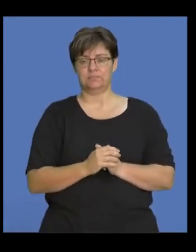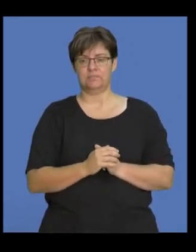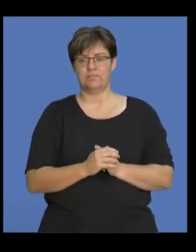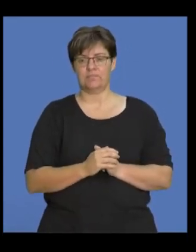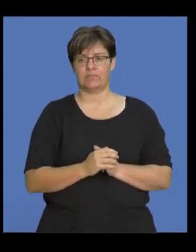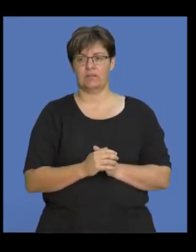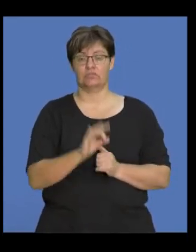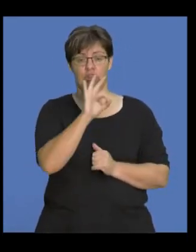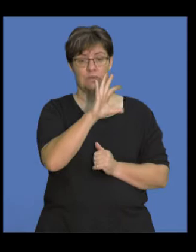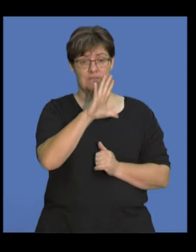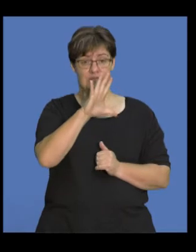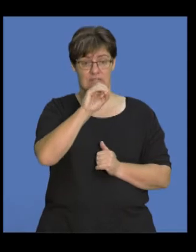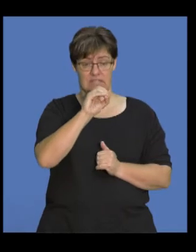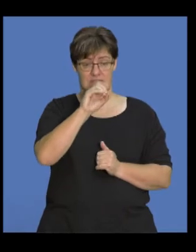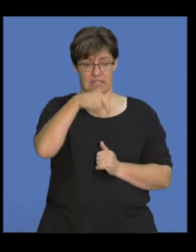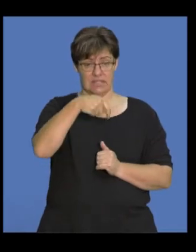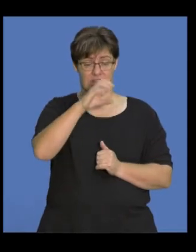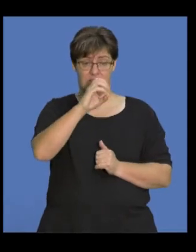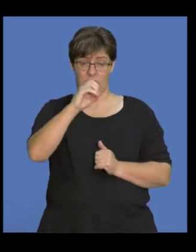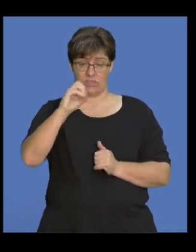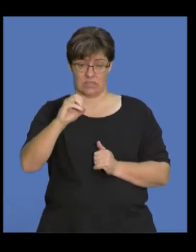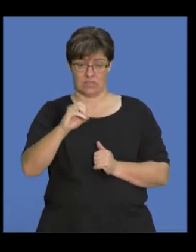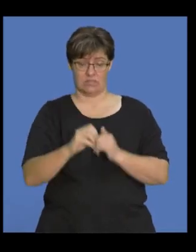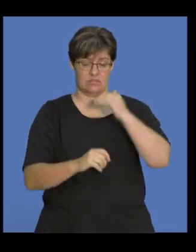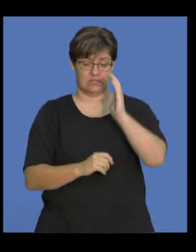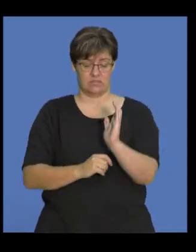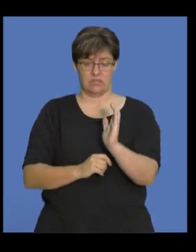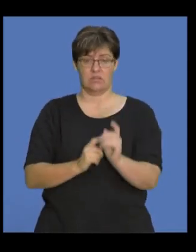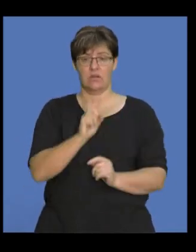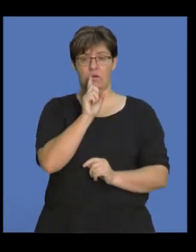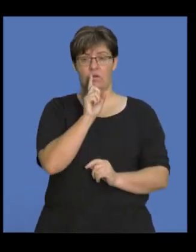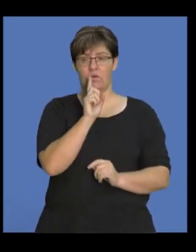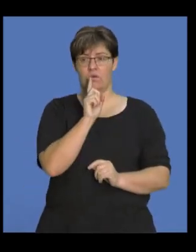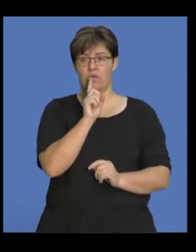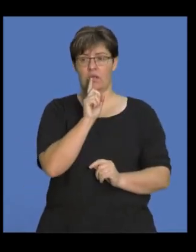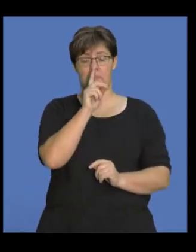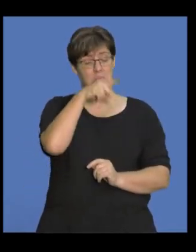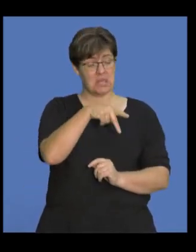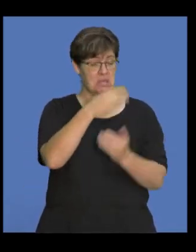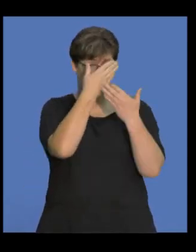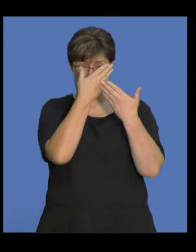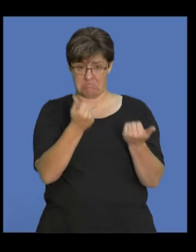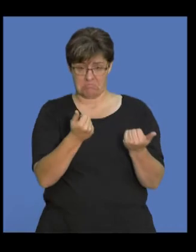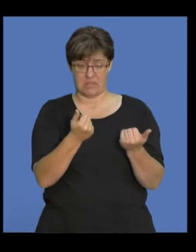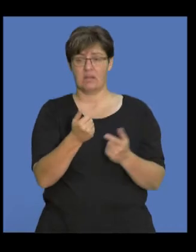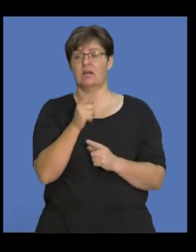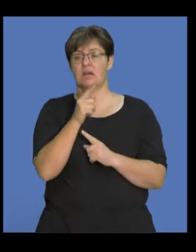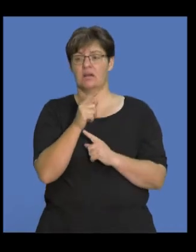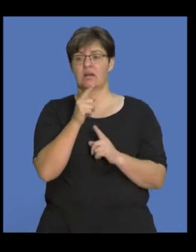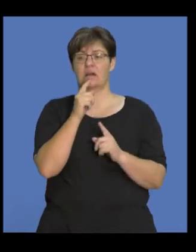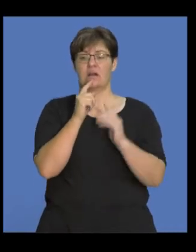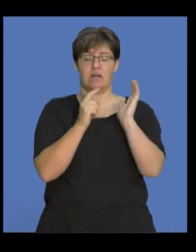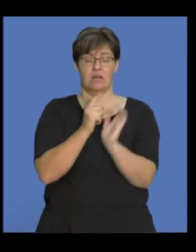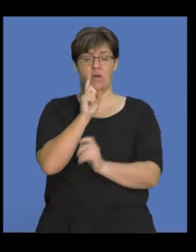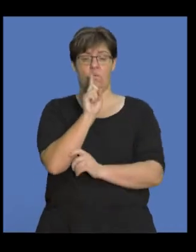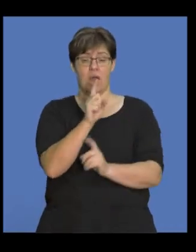is 350,000 is equals to the P value, which we do not know, 1 plus the interest,